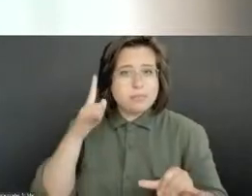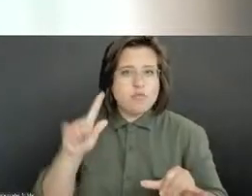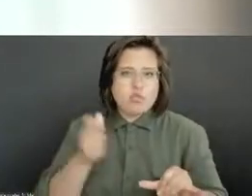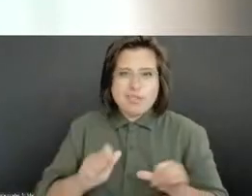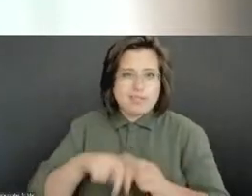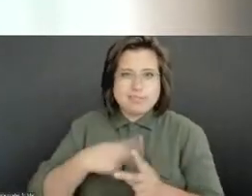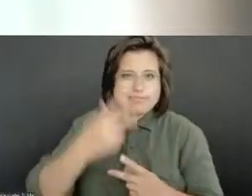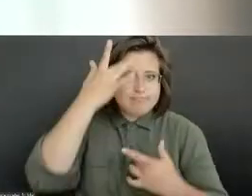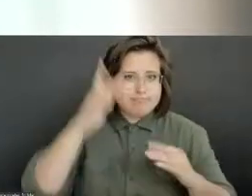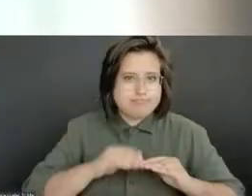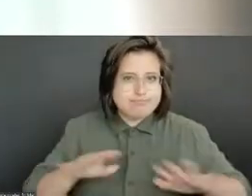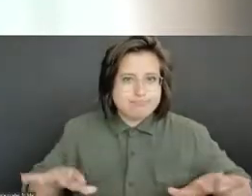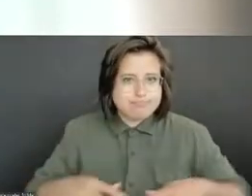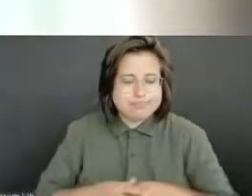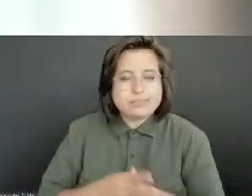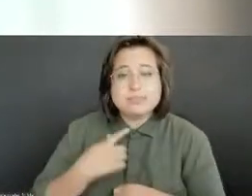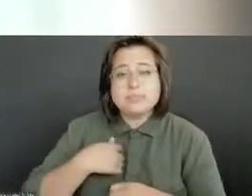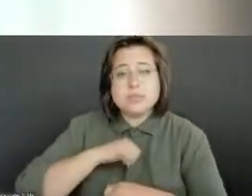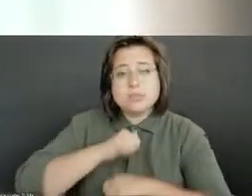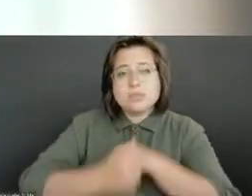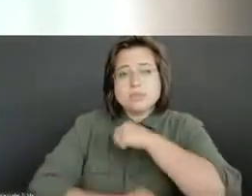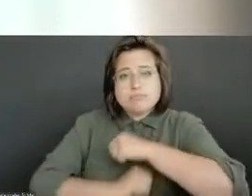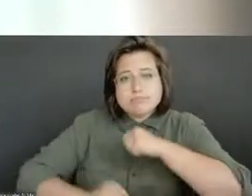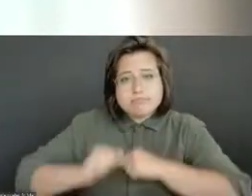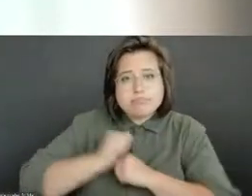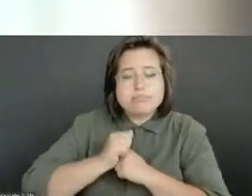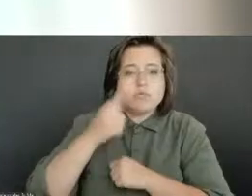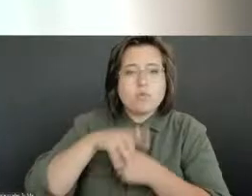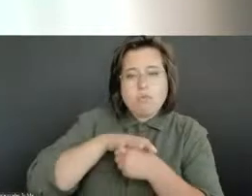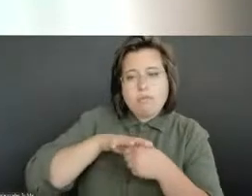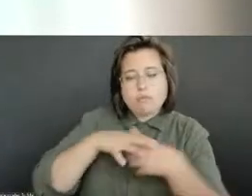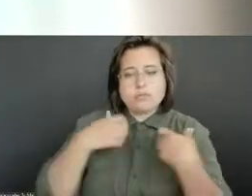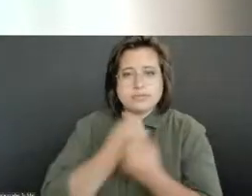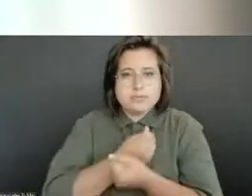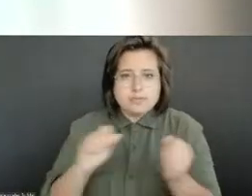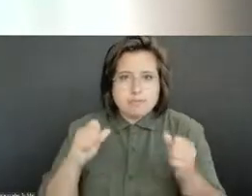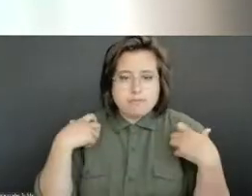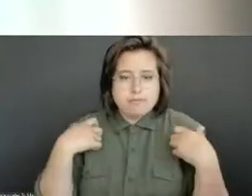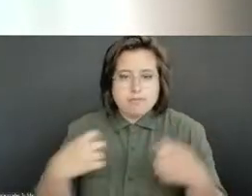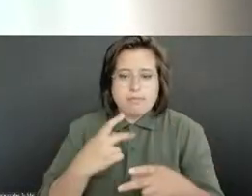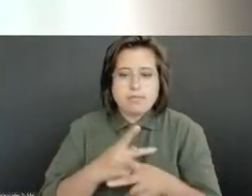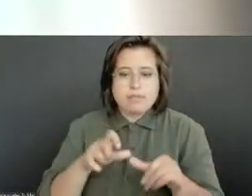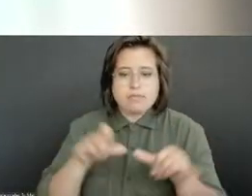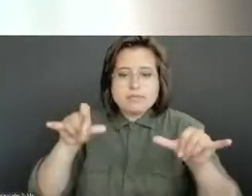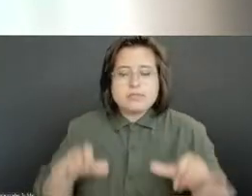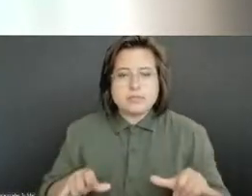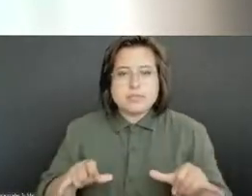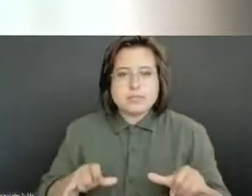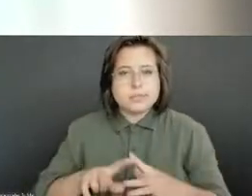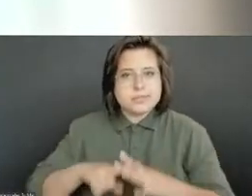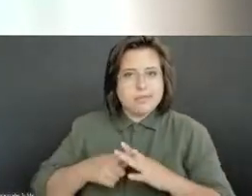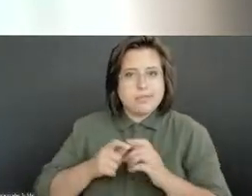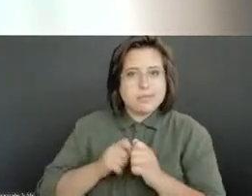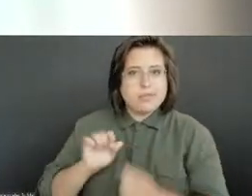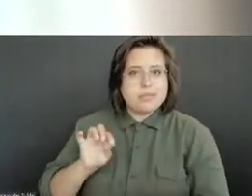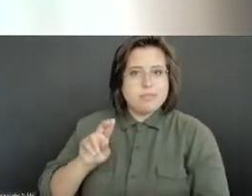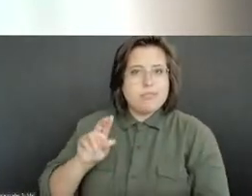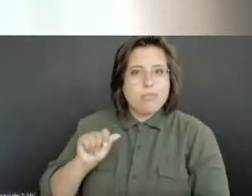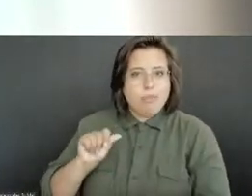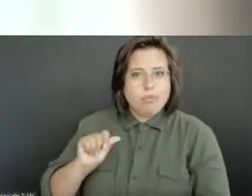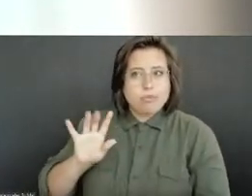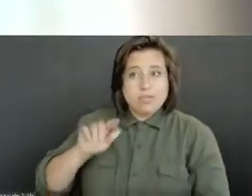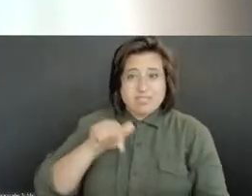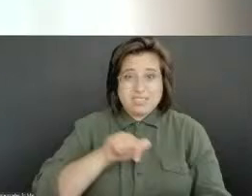an infrastructure to educate and create areas of safety for healthcare systems, starting with Ebola virus disease, this pandemic has challenged all